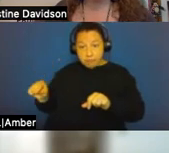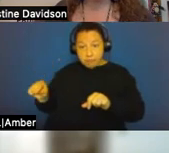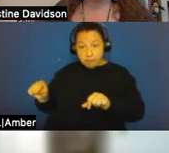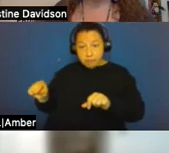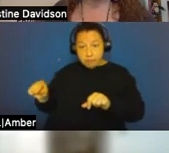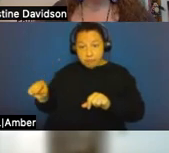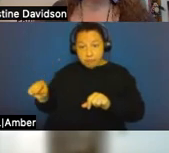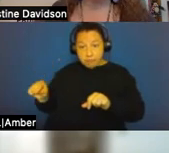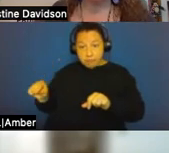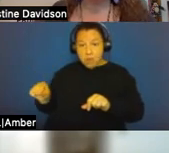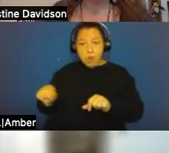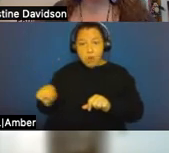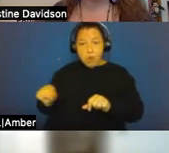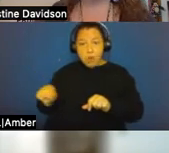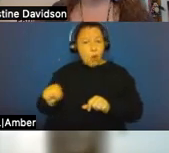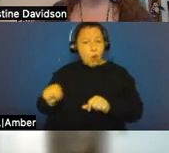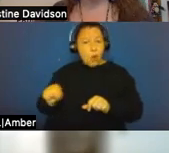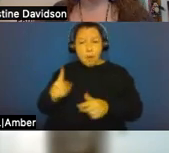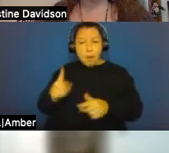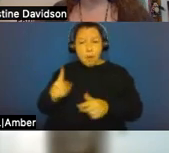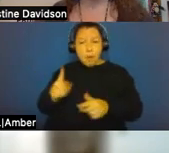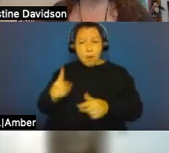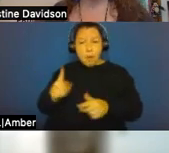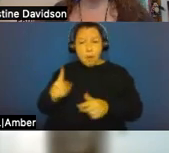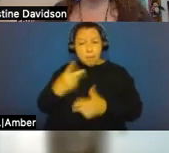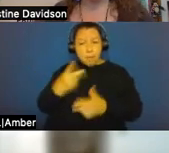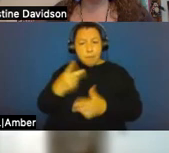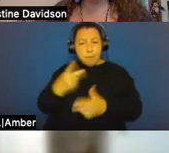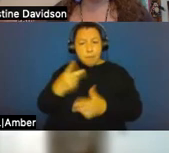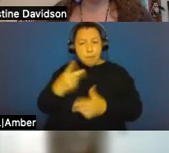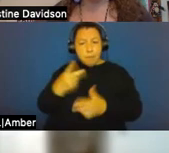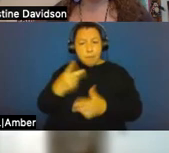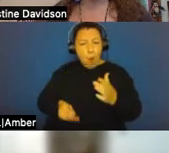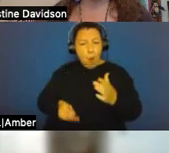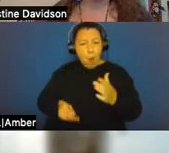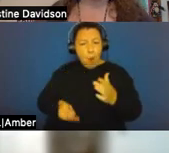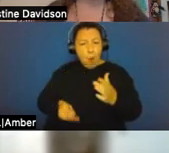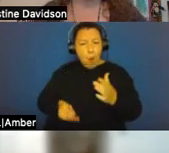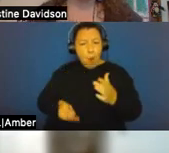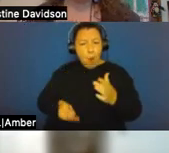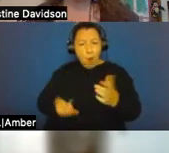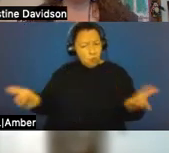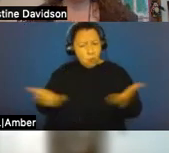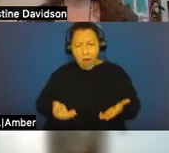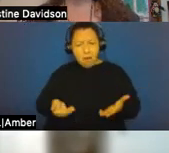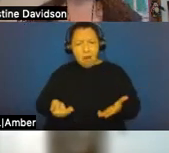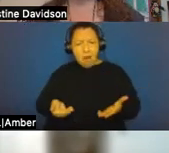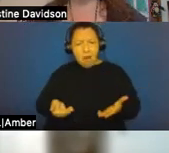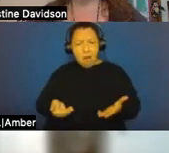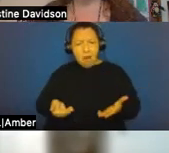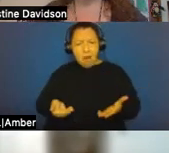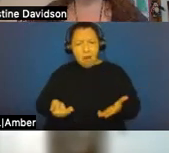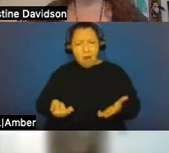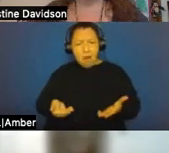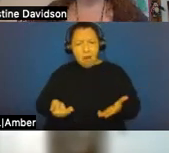some things, but you all are the experts in your own lives, and you all are helping people to be experts in their own lives